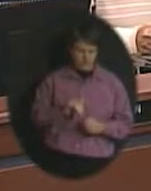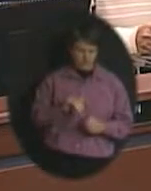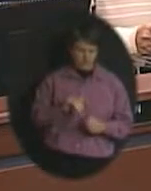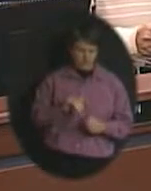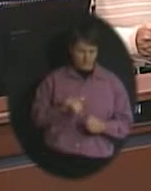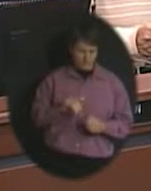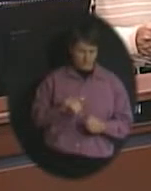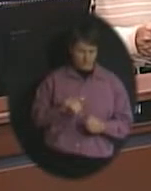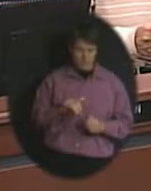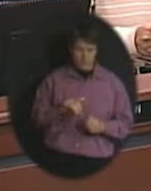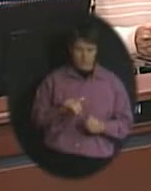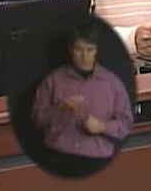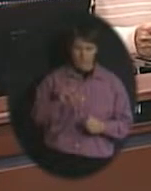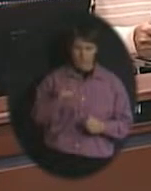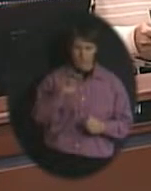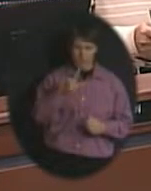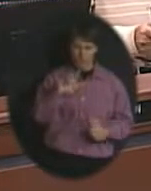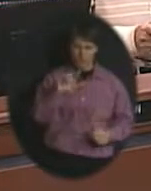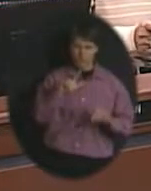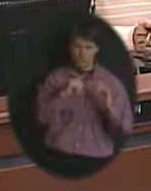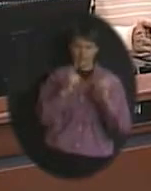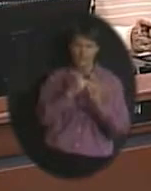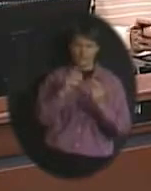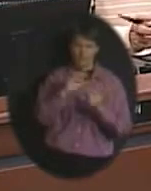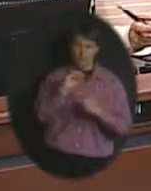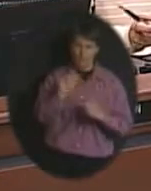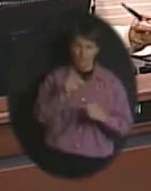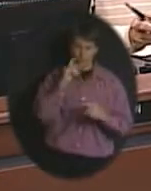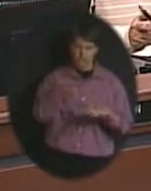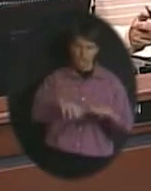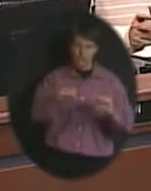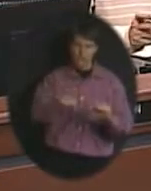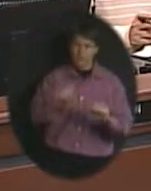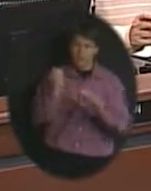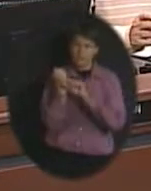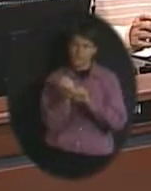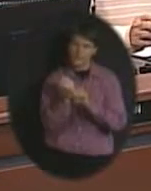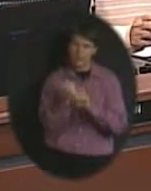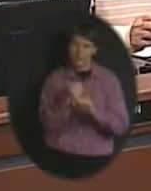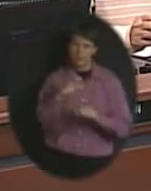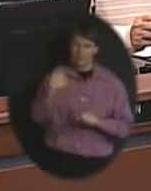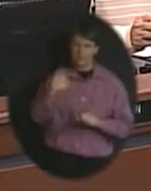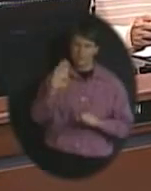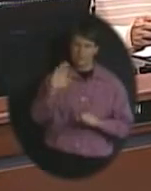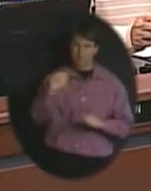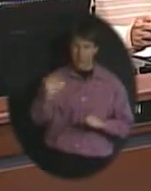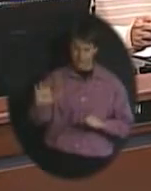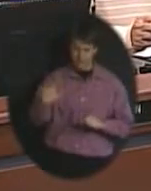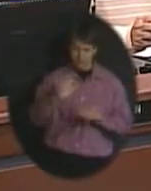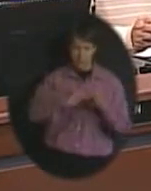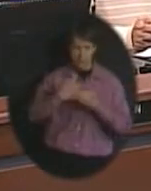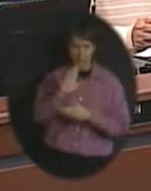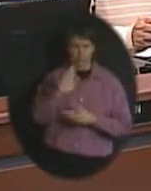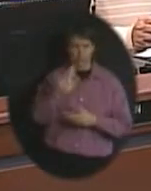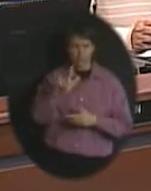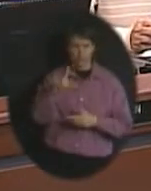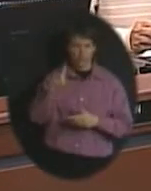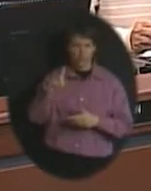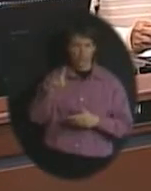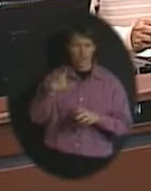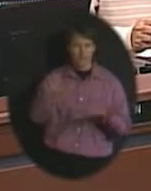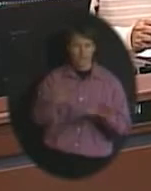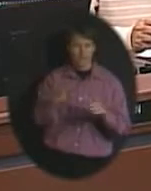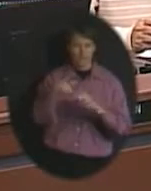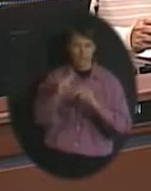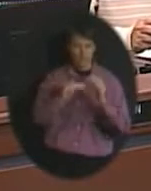lease with the Miracle League of Olathe for adaptive baseball field at the College Boulevard Activity Complex. Are there any questions